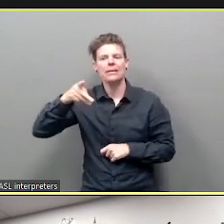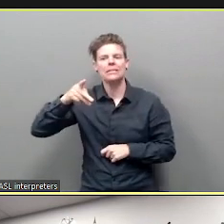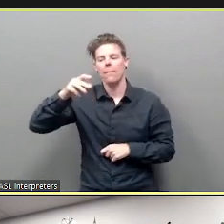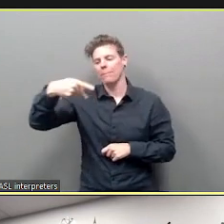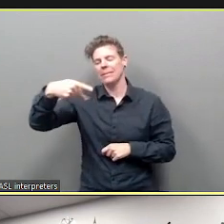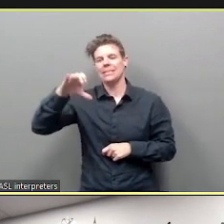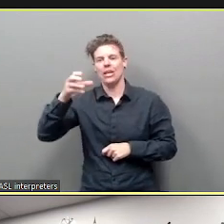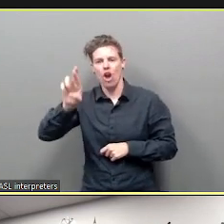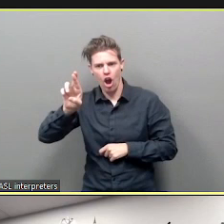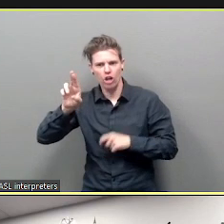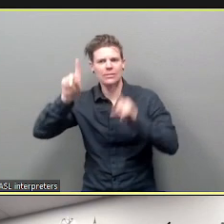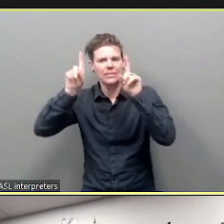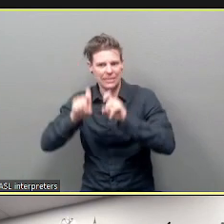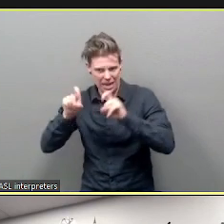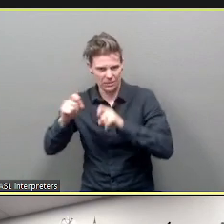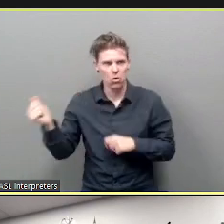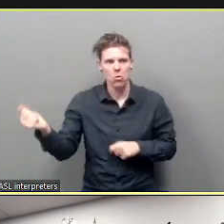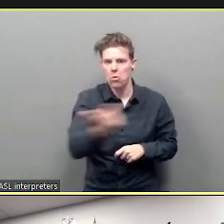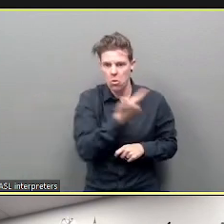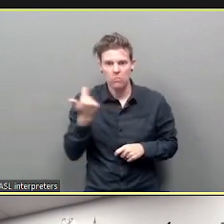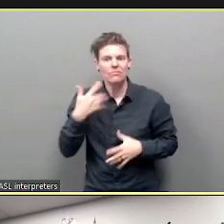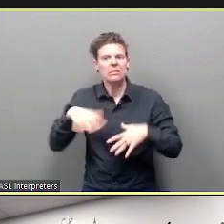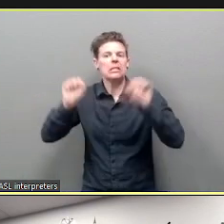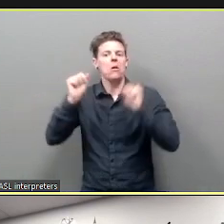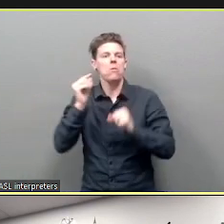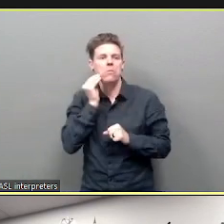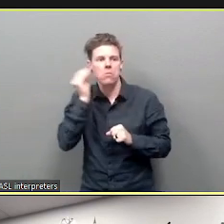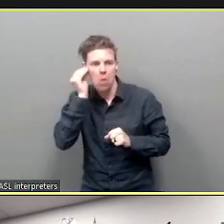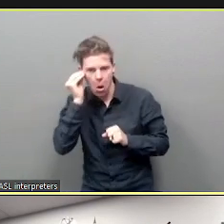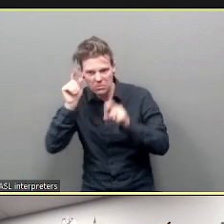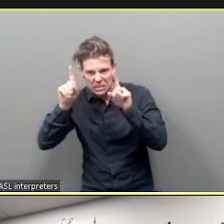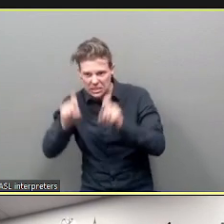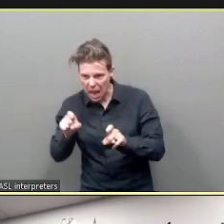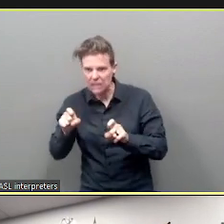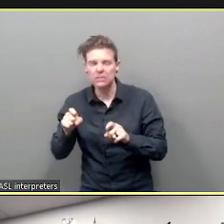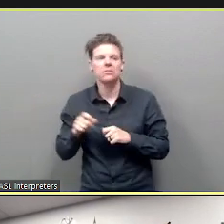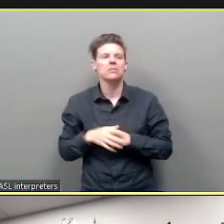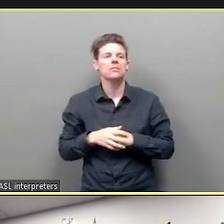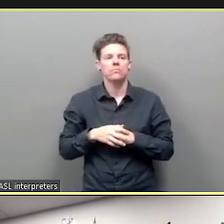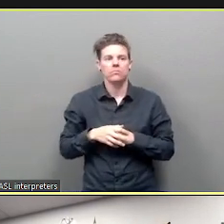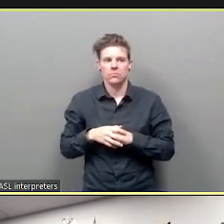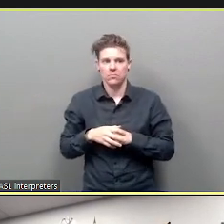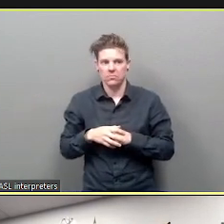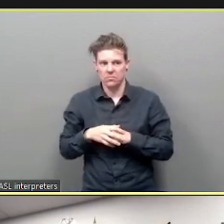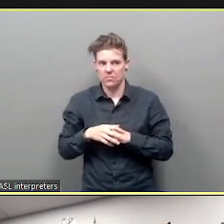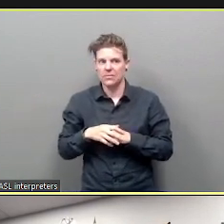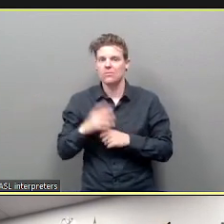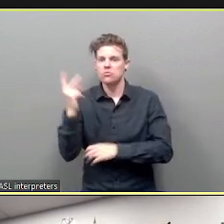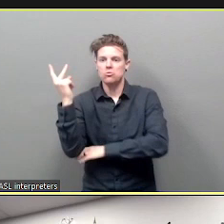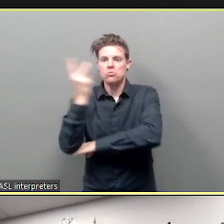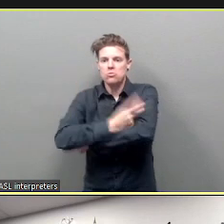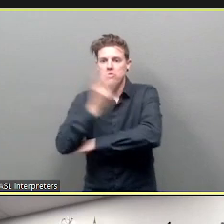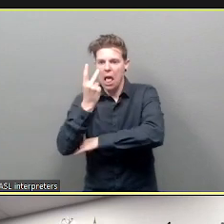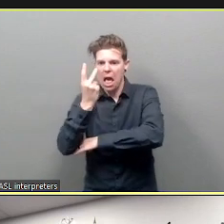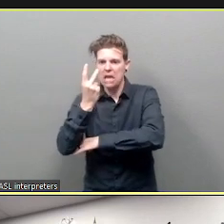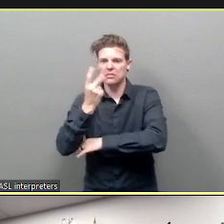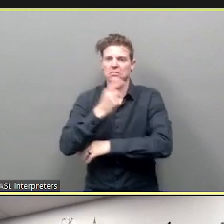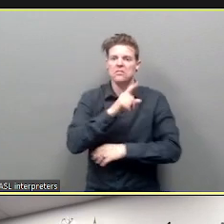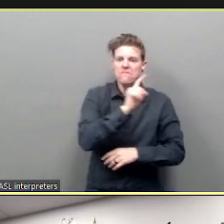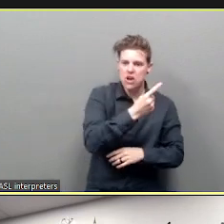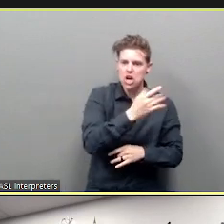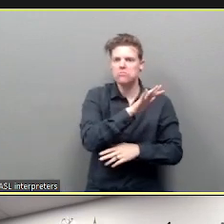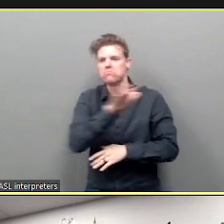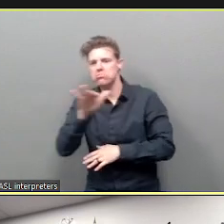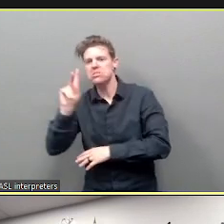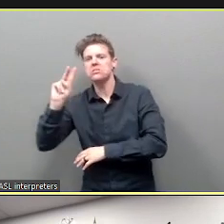apart within 48 hours of arrival. One of the participants, actually in my extended family, came